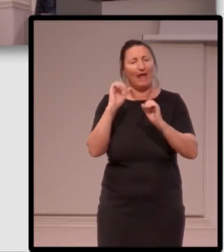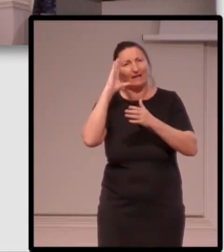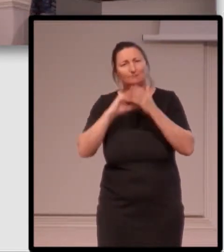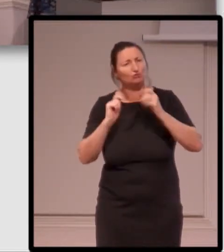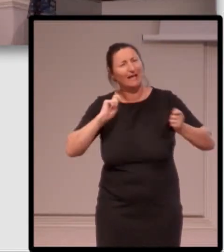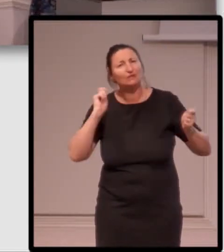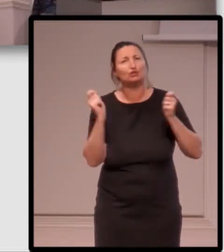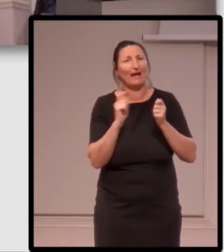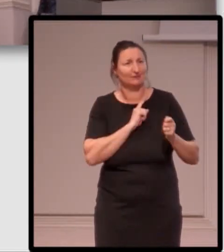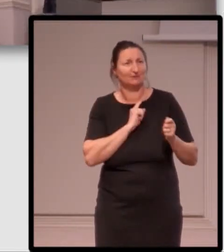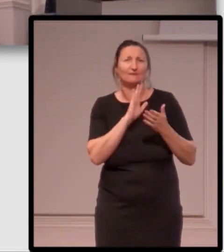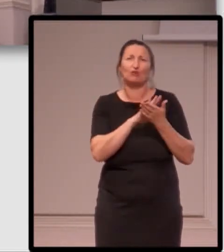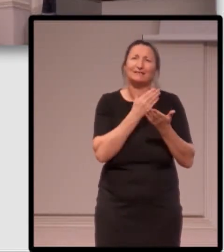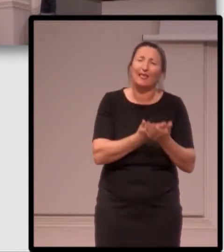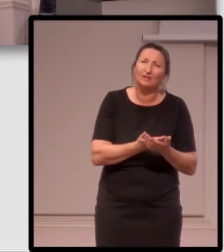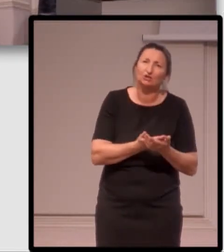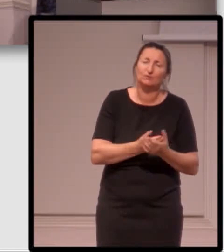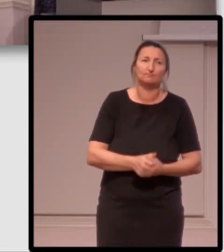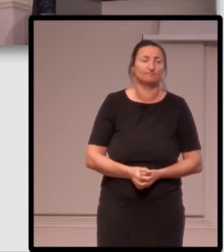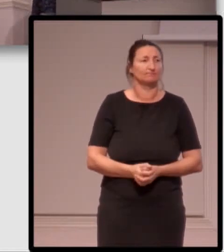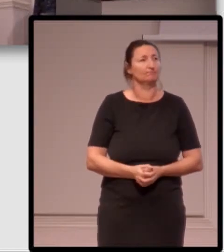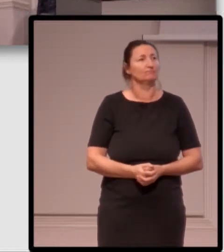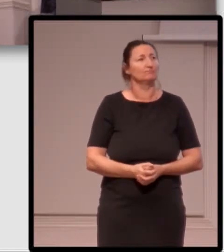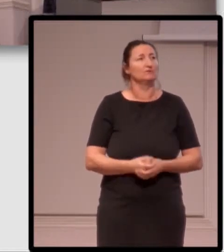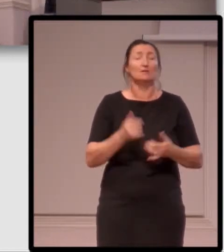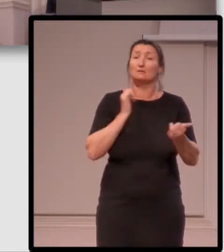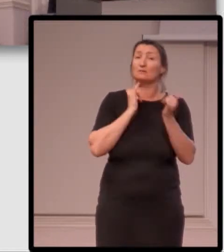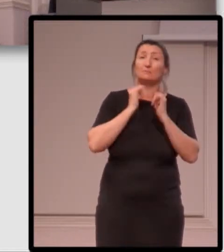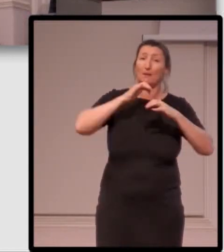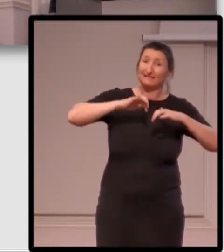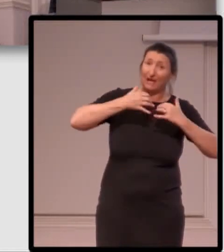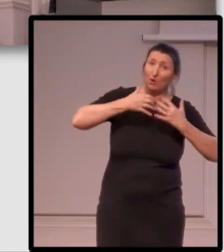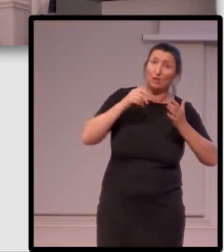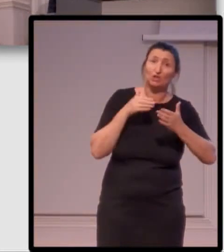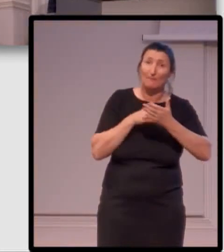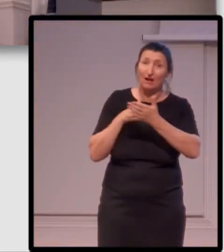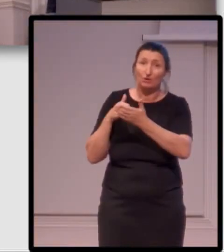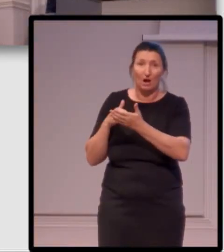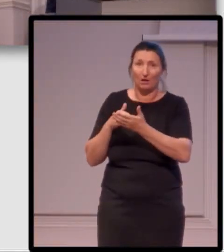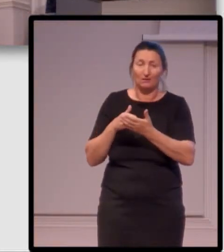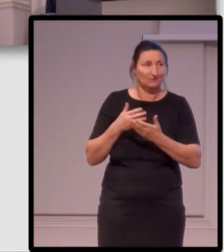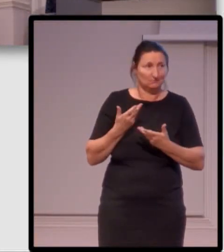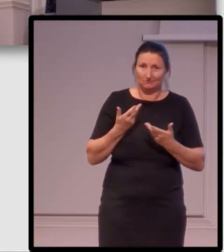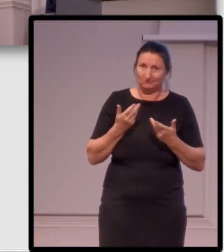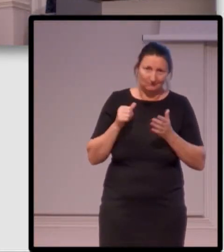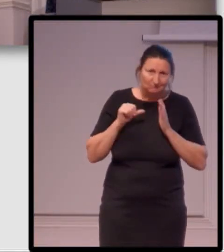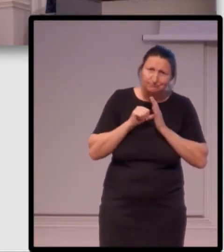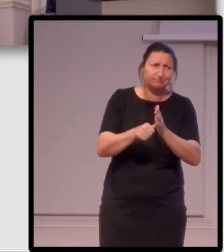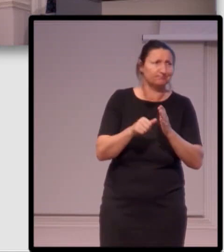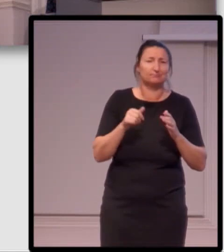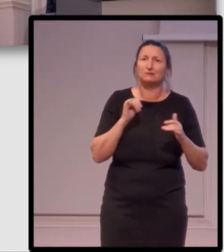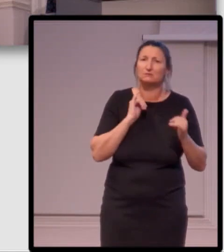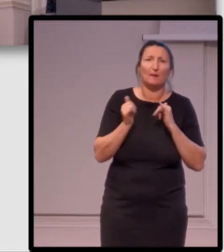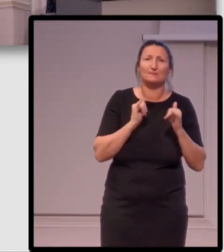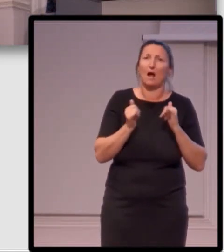reduce the stigma, but also to make technology easier and more accessible to all, because it's really hard sometimes. Some of the